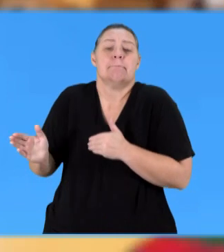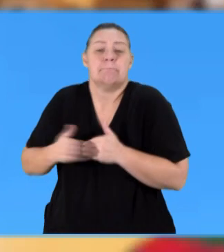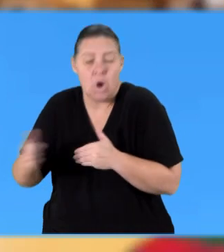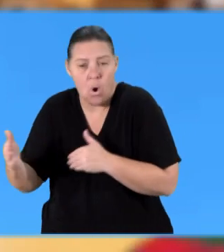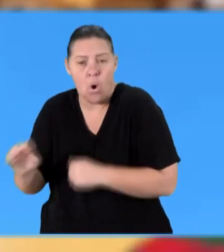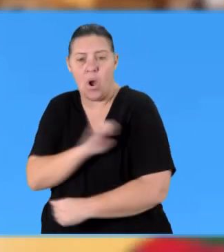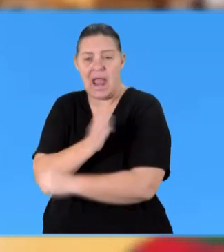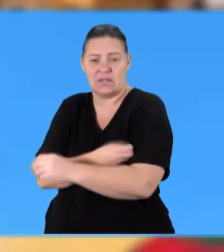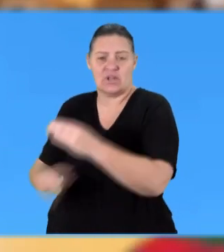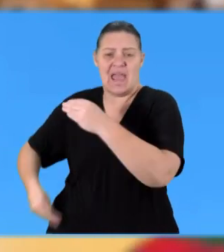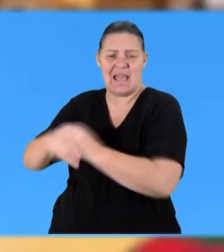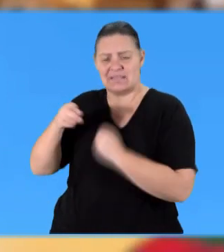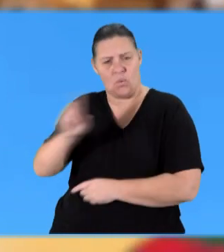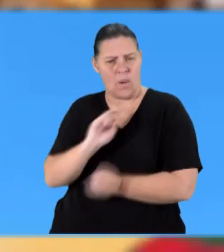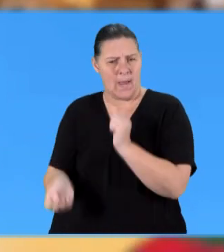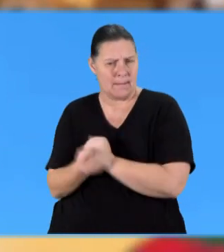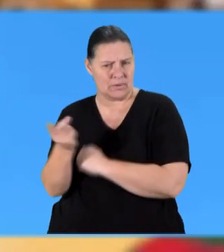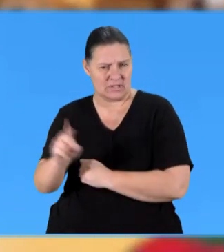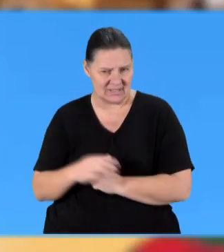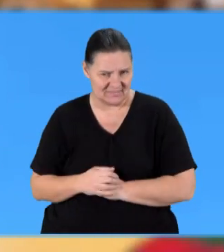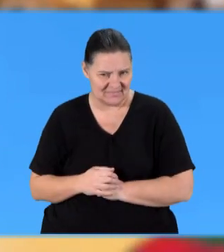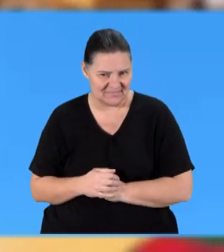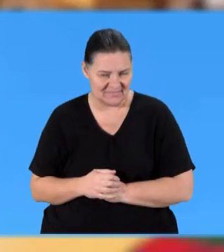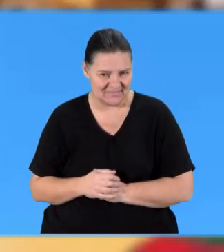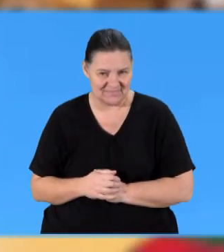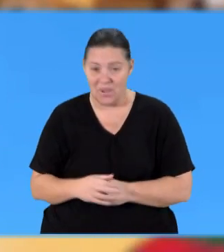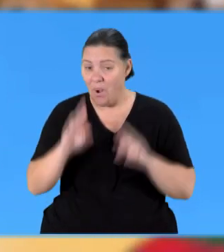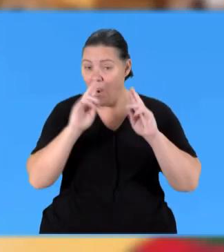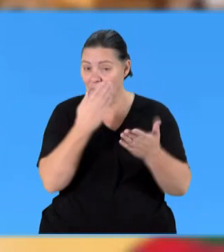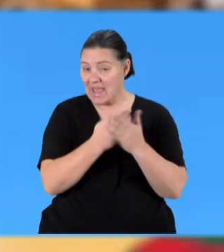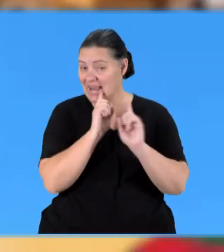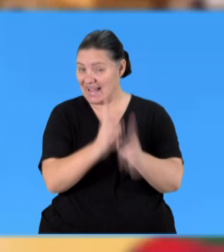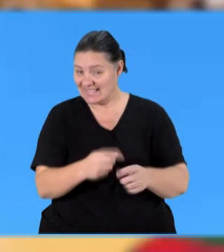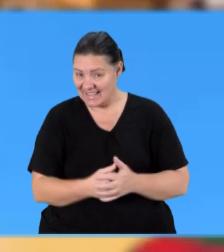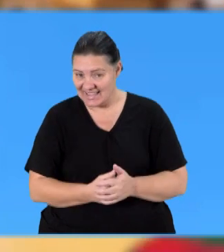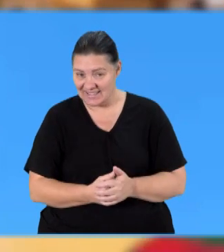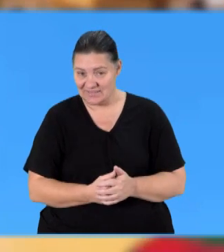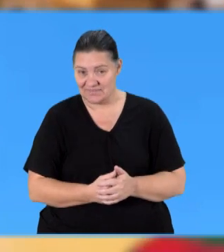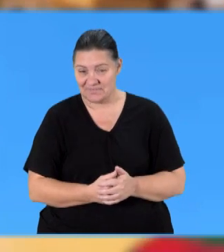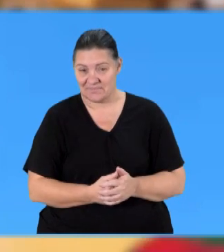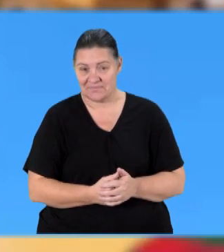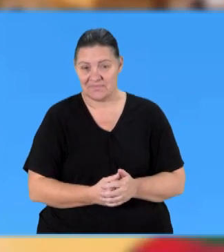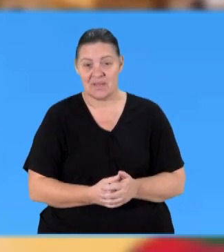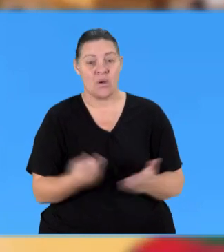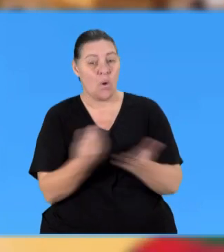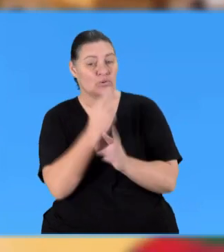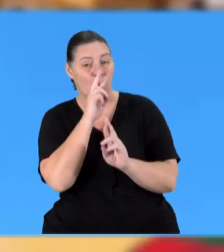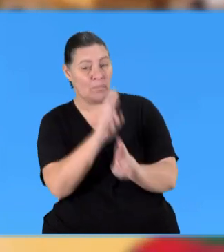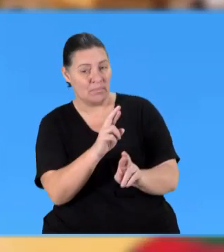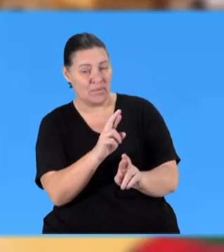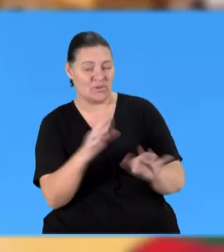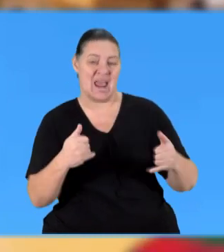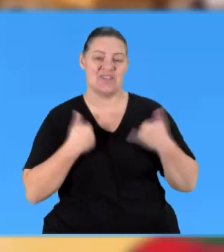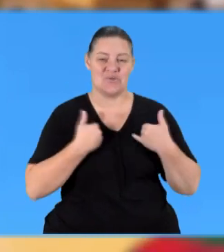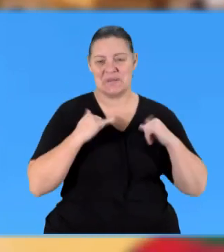them more energy, what's going to happen to them? I hope you're going to be able to answer this question. And I also hope that you've